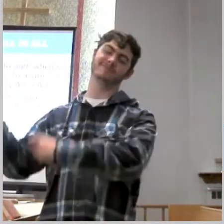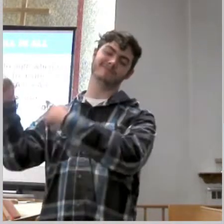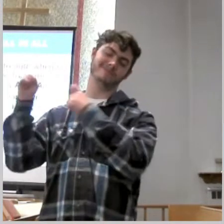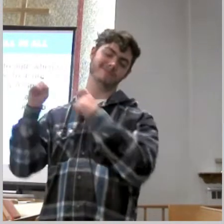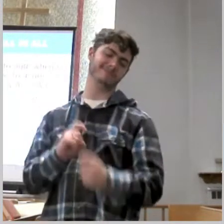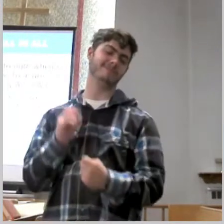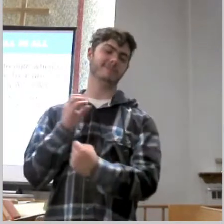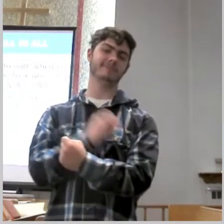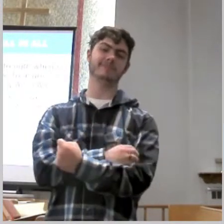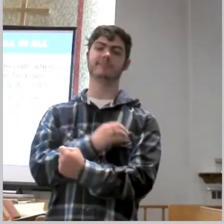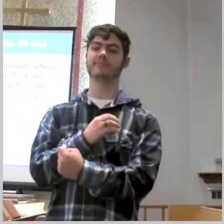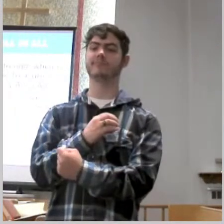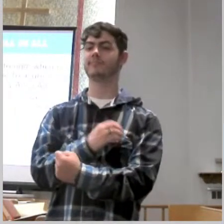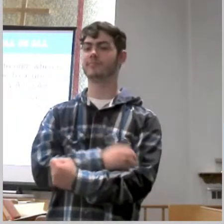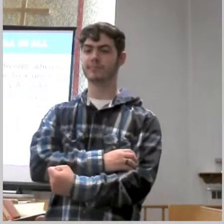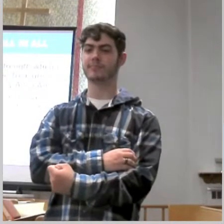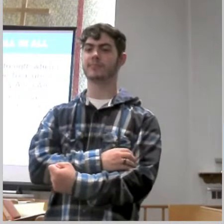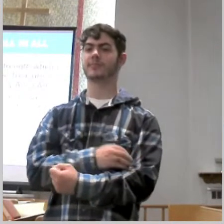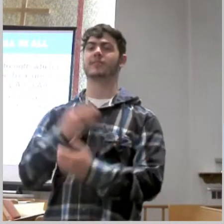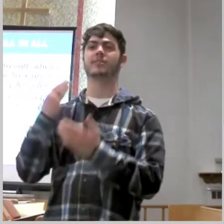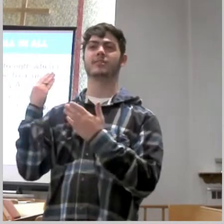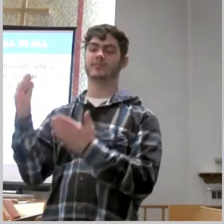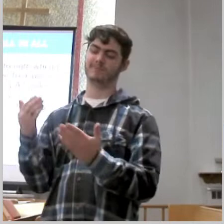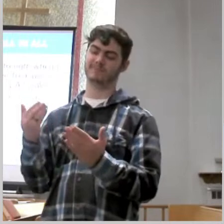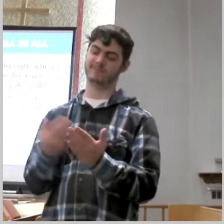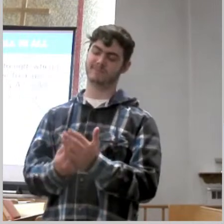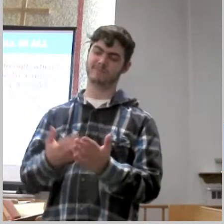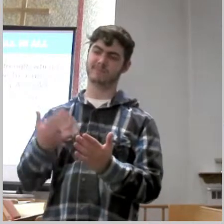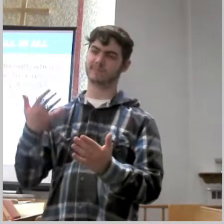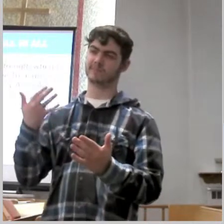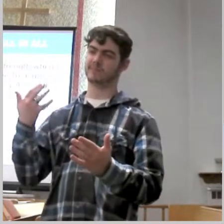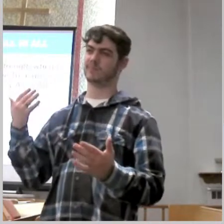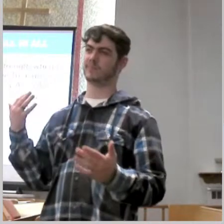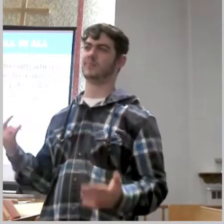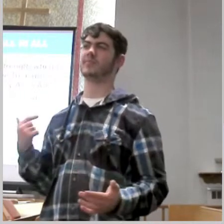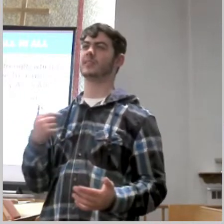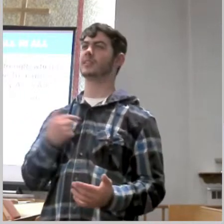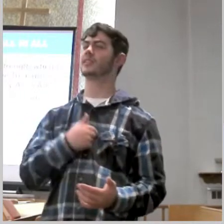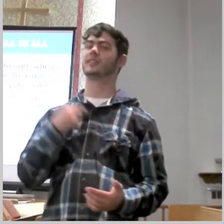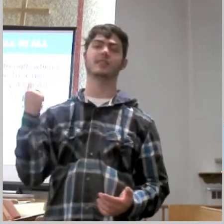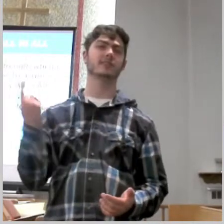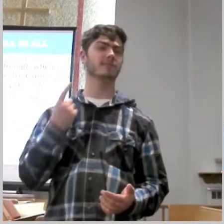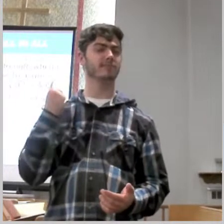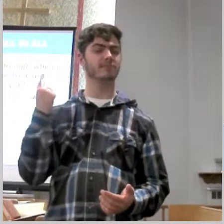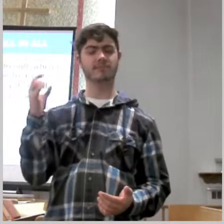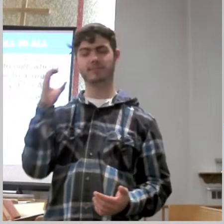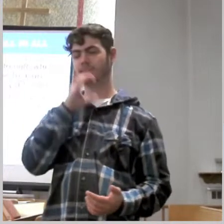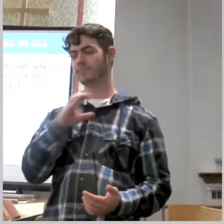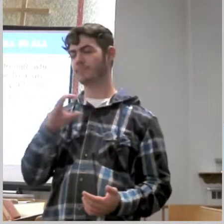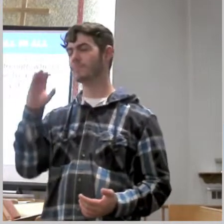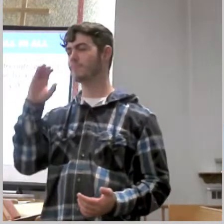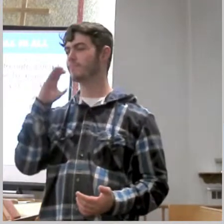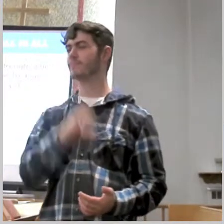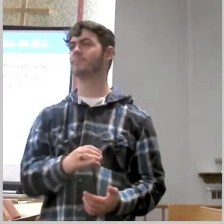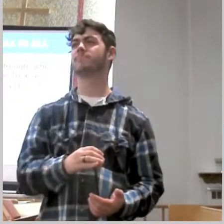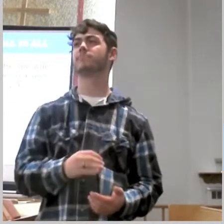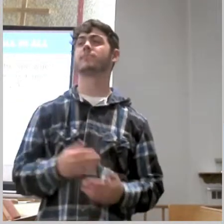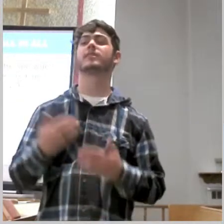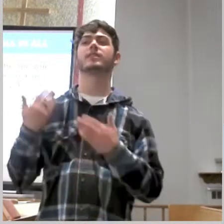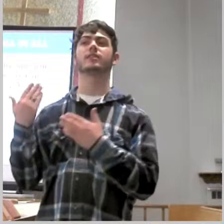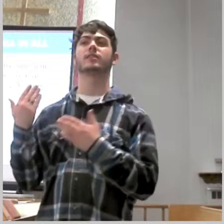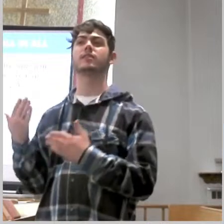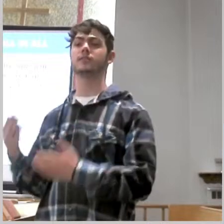Jesus, you're the Lamb of God.